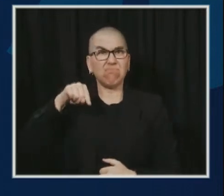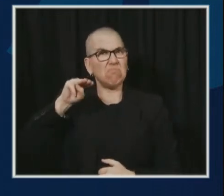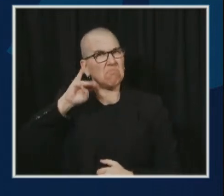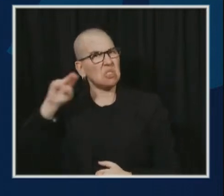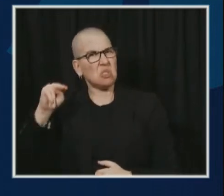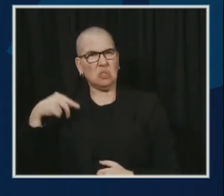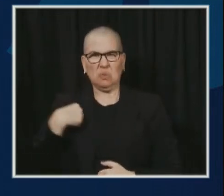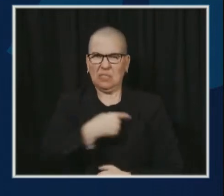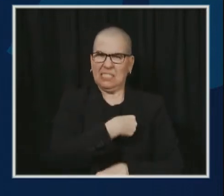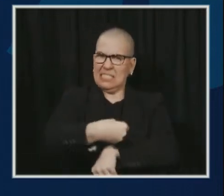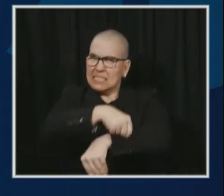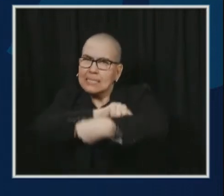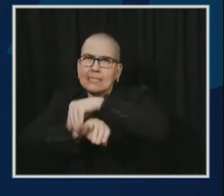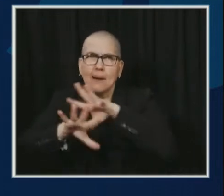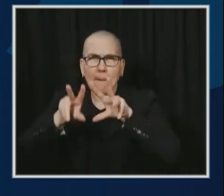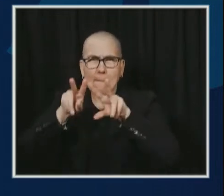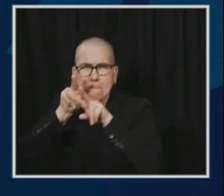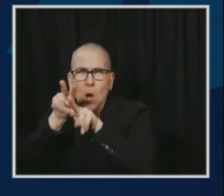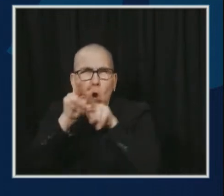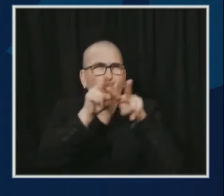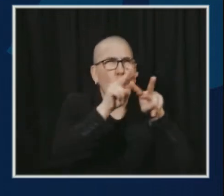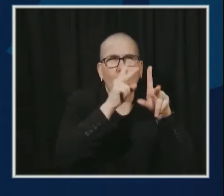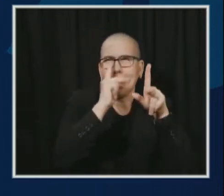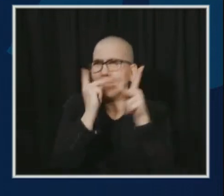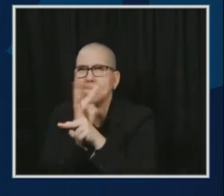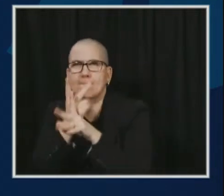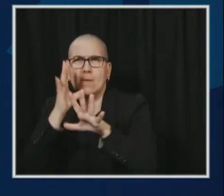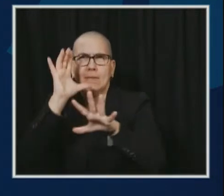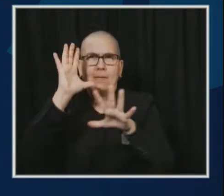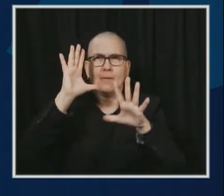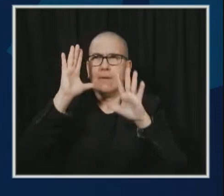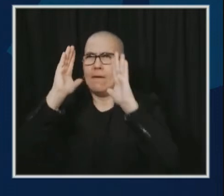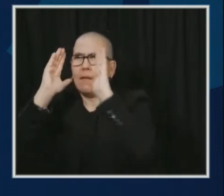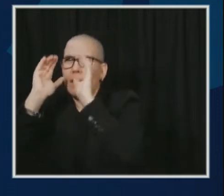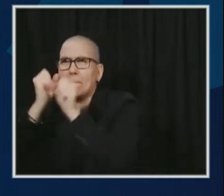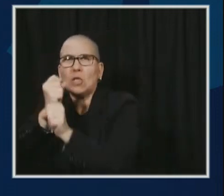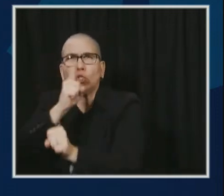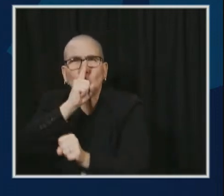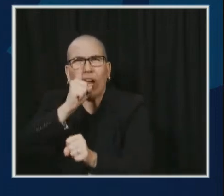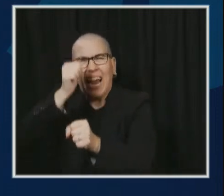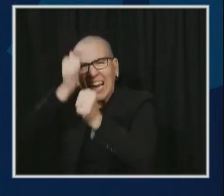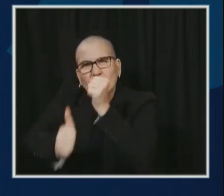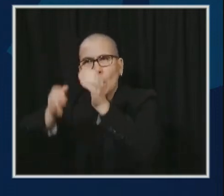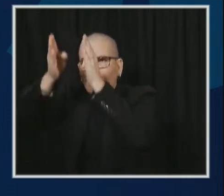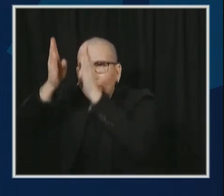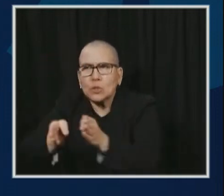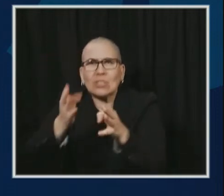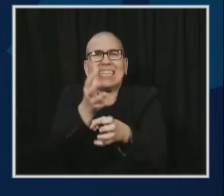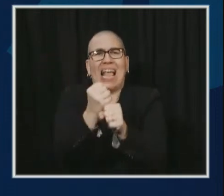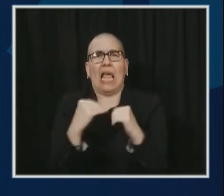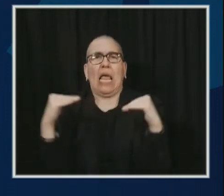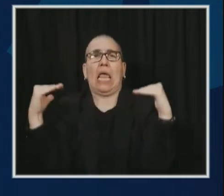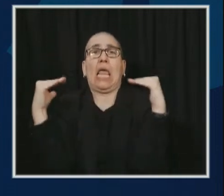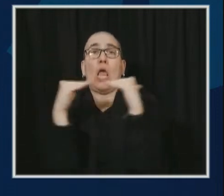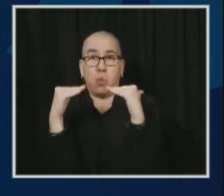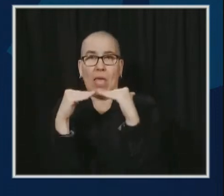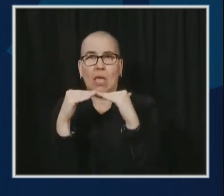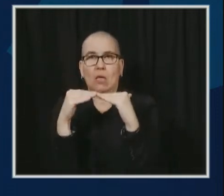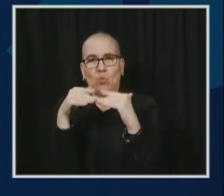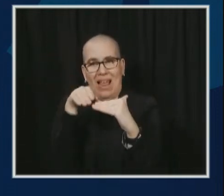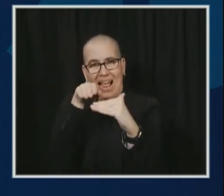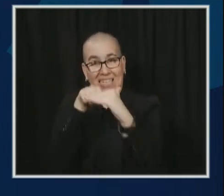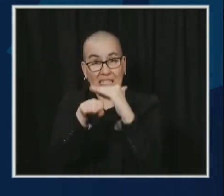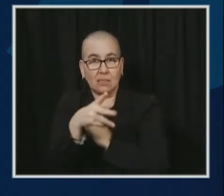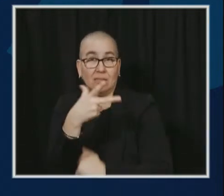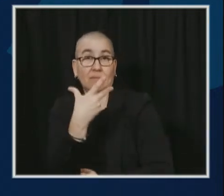constantly evolving efforts to ensure that every Minnesotan has fair and equitable access to the vaccine. We know